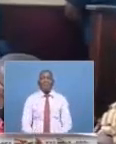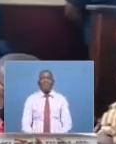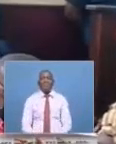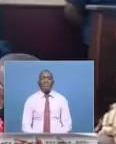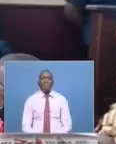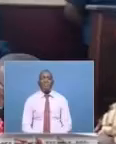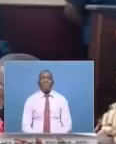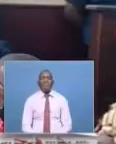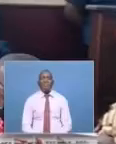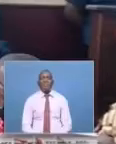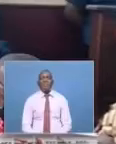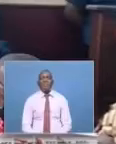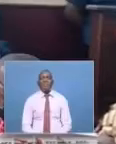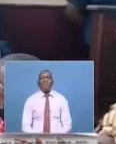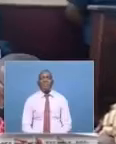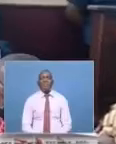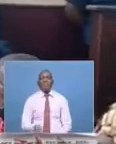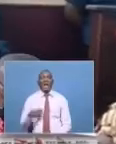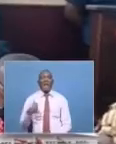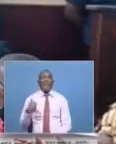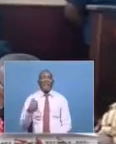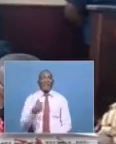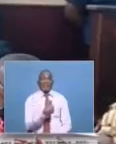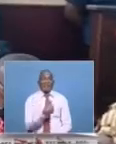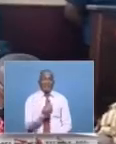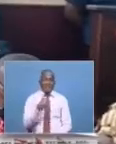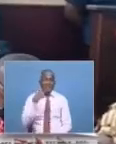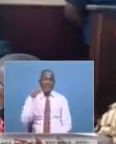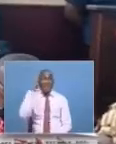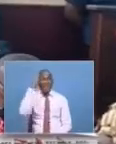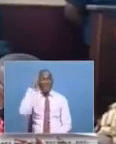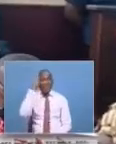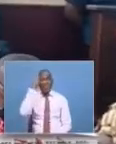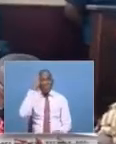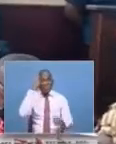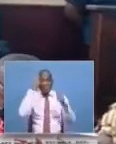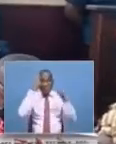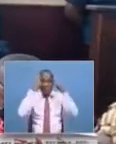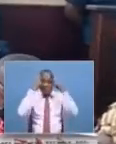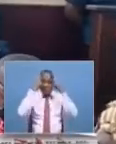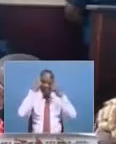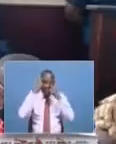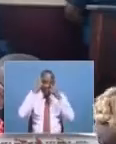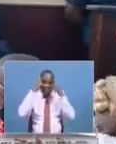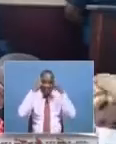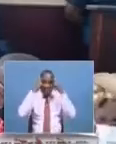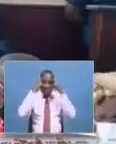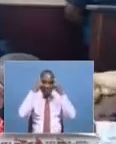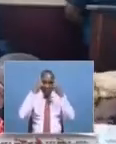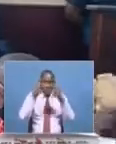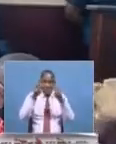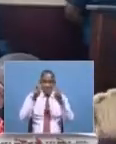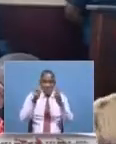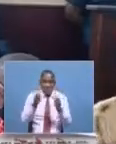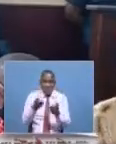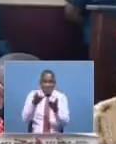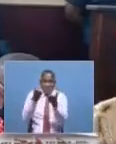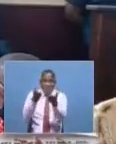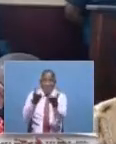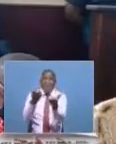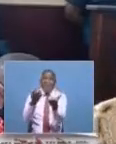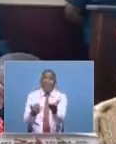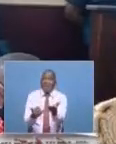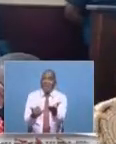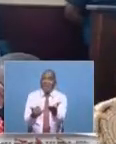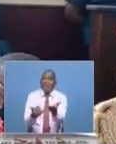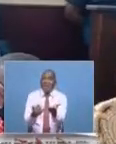we considered that the circumstances that were before you, based on their